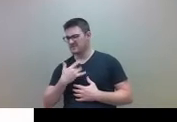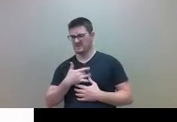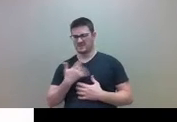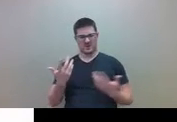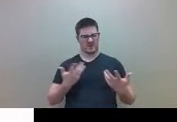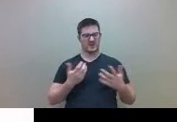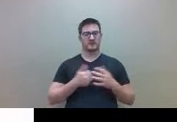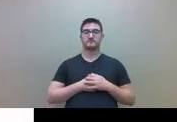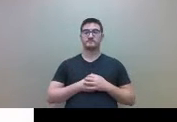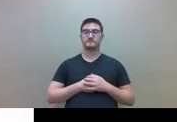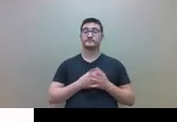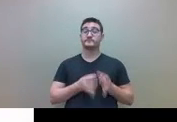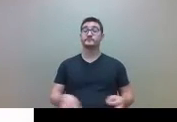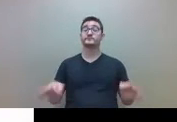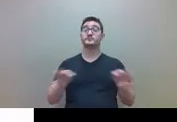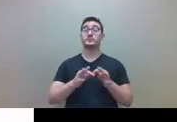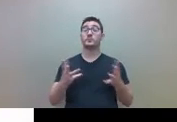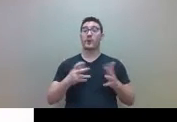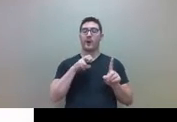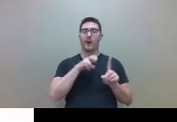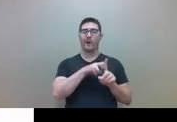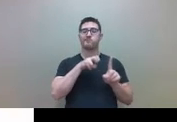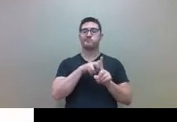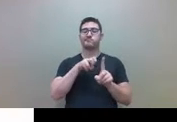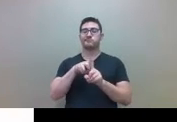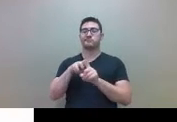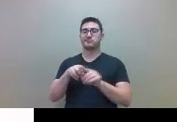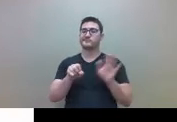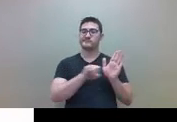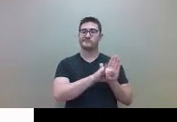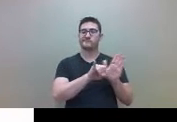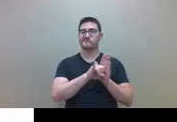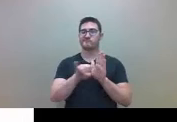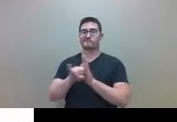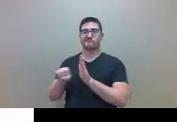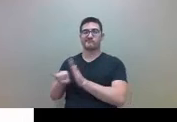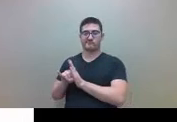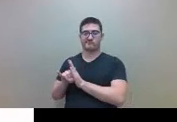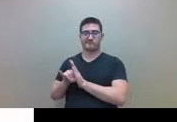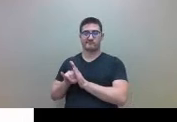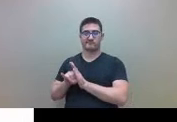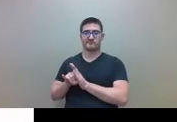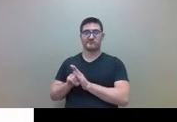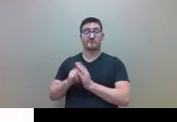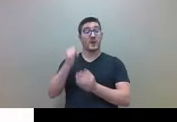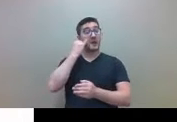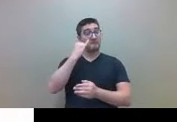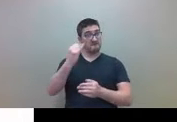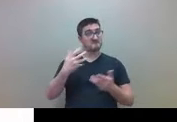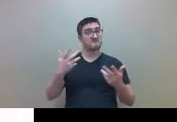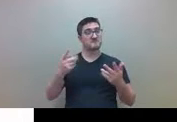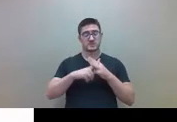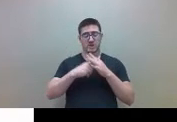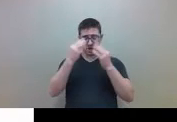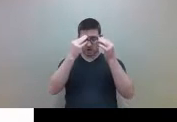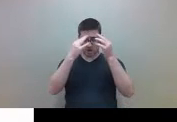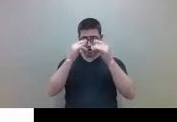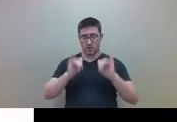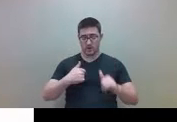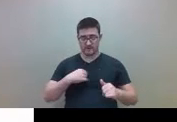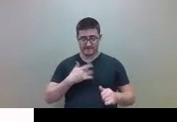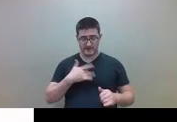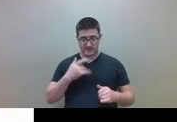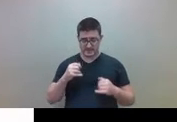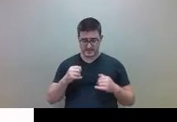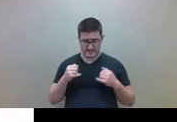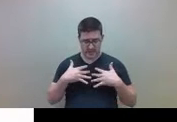just about identifying them, not becoming attached to that emotion in this exercise, but just to identify. And thoughts that